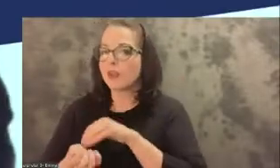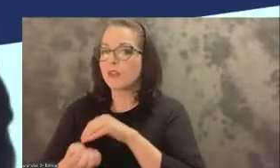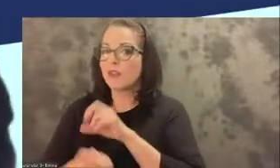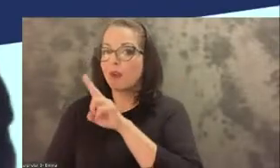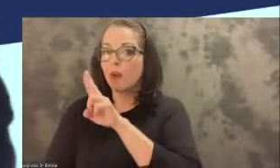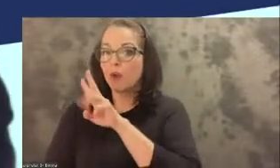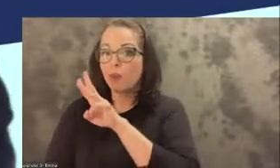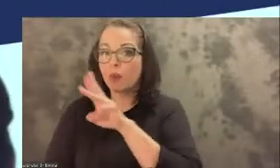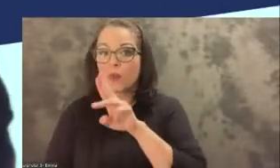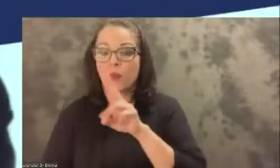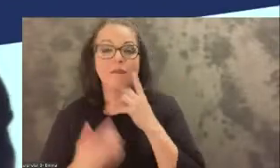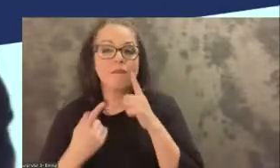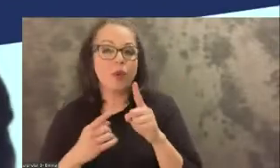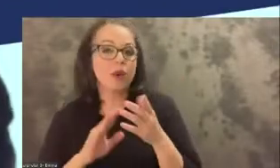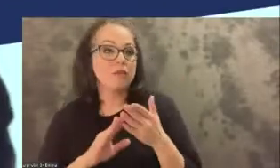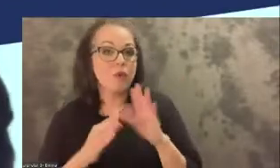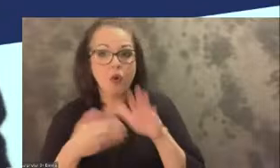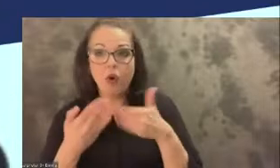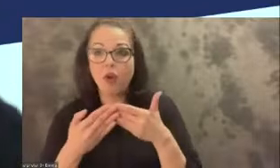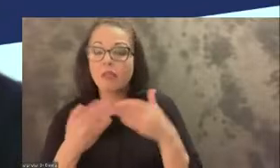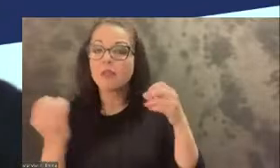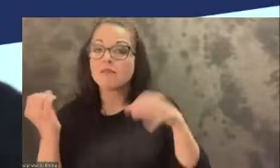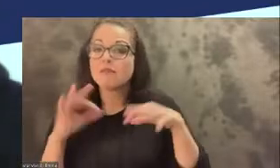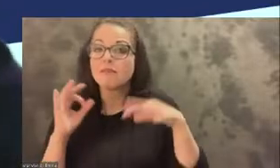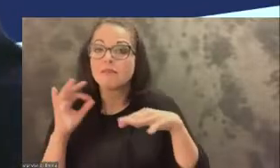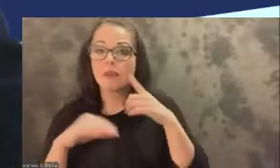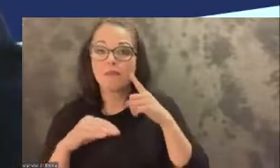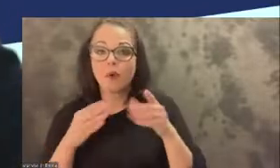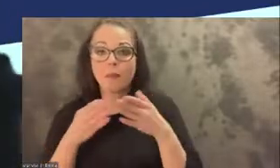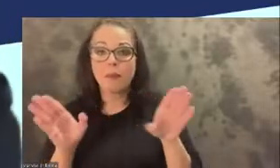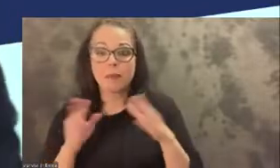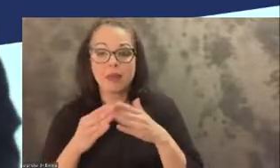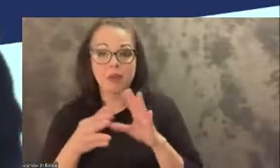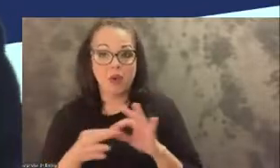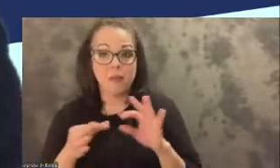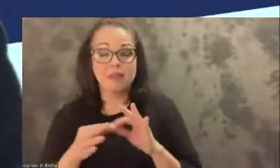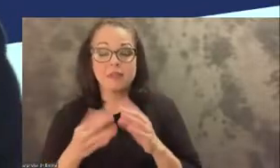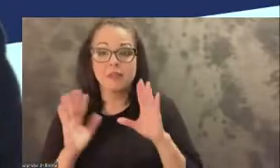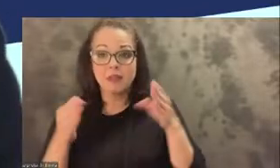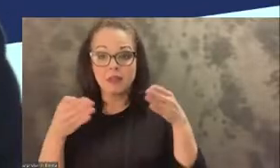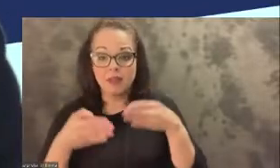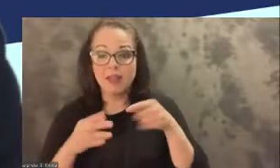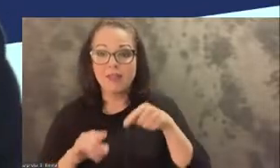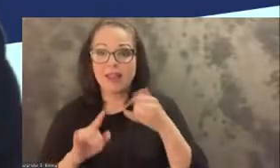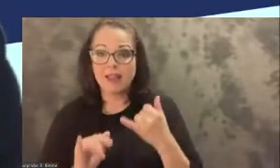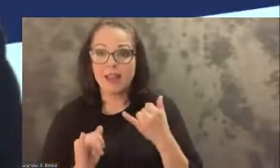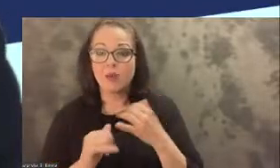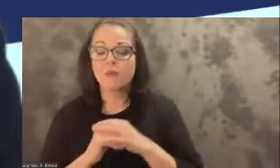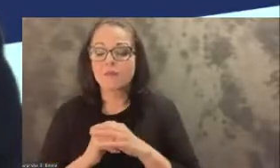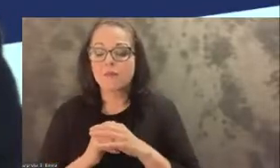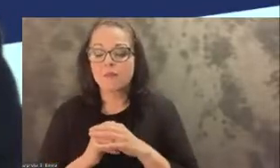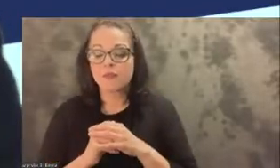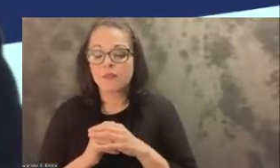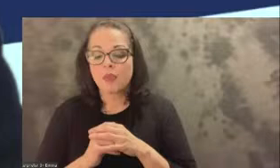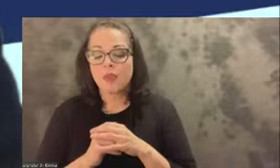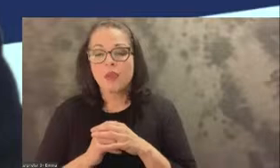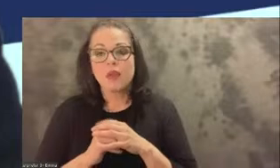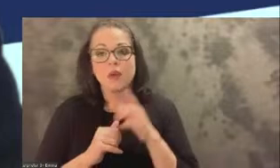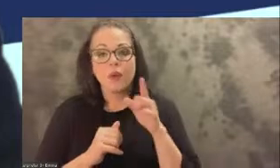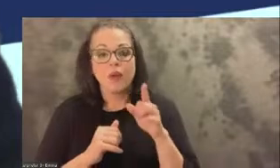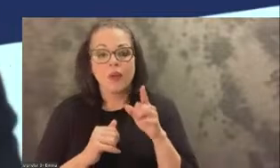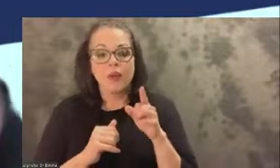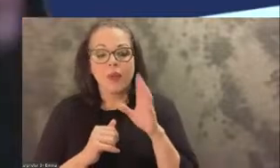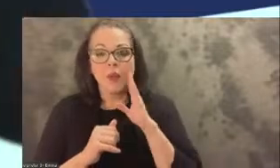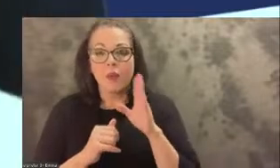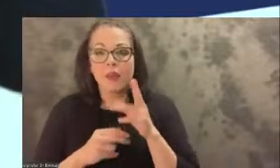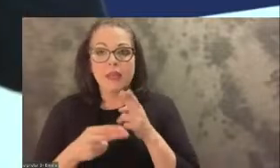providing public comment. At this time, we will return to the slates of